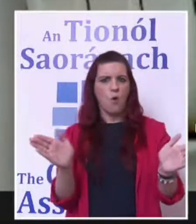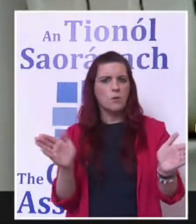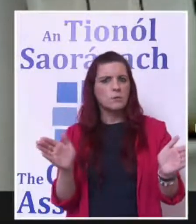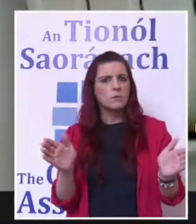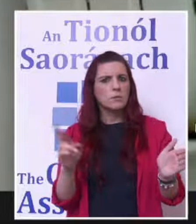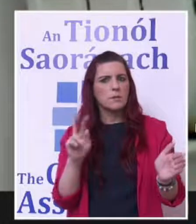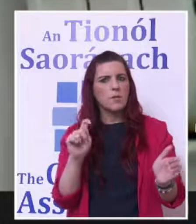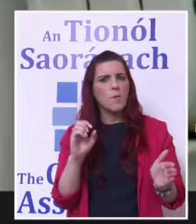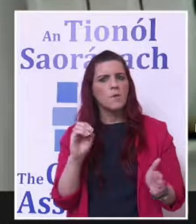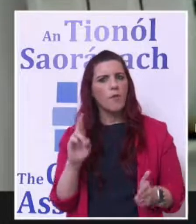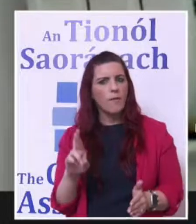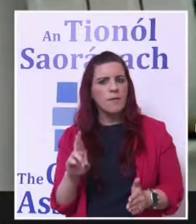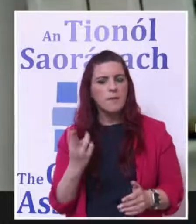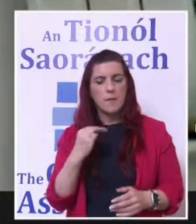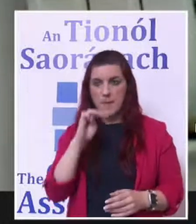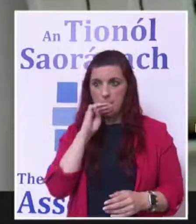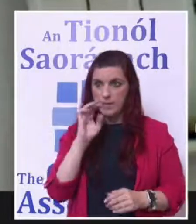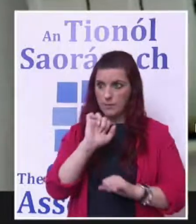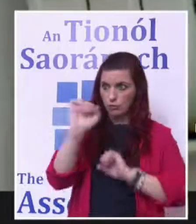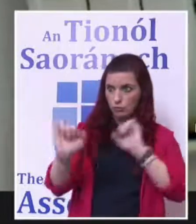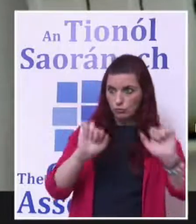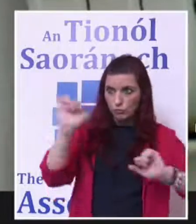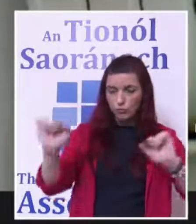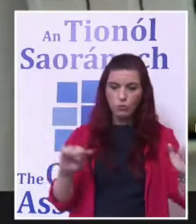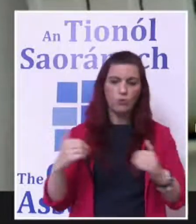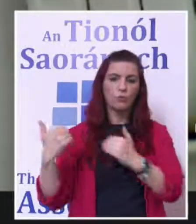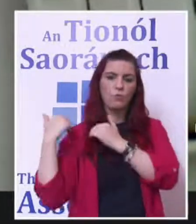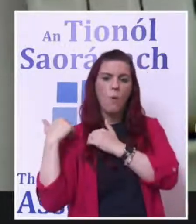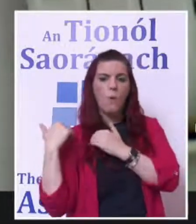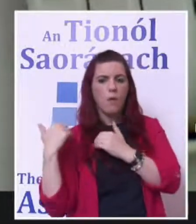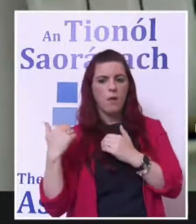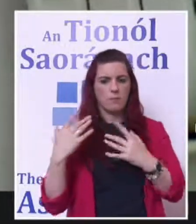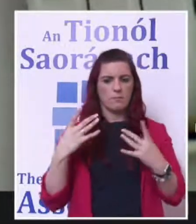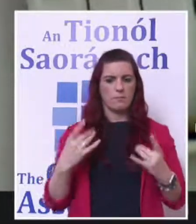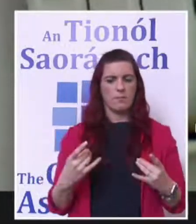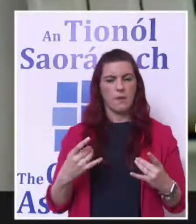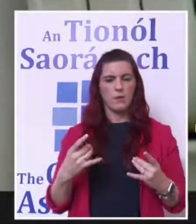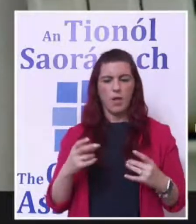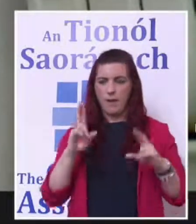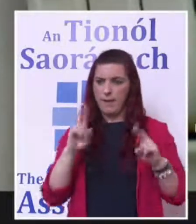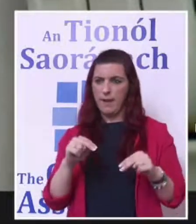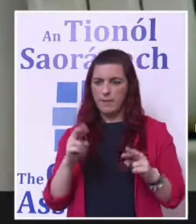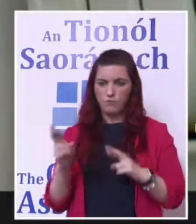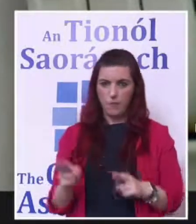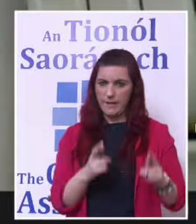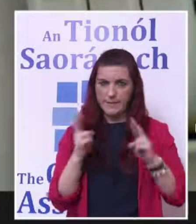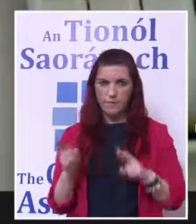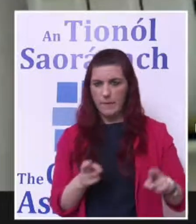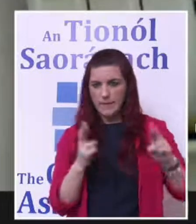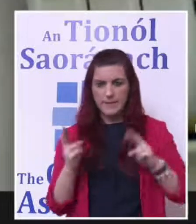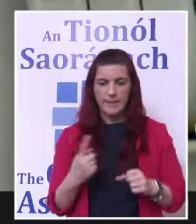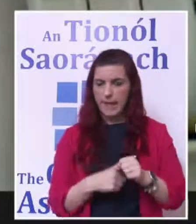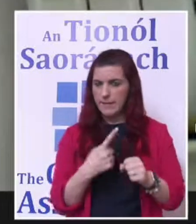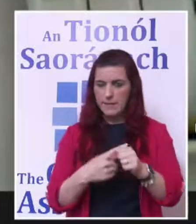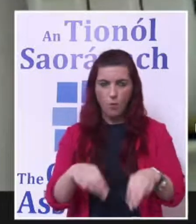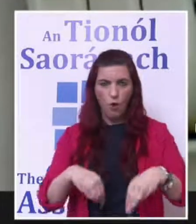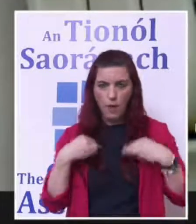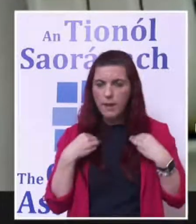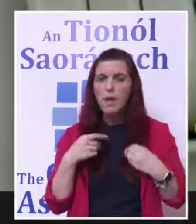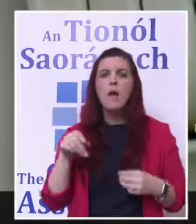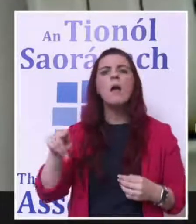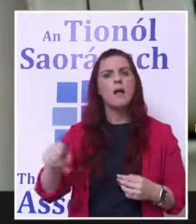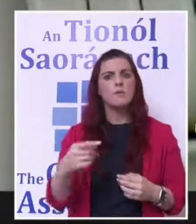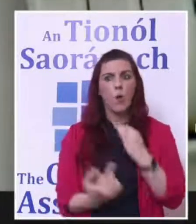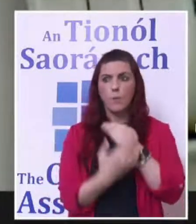and it's therefore within your role, and the Chair, I think, has emphasised this several times, even this morning. It is up